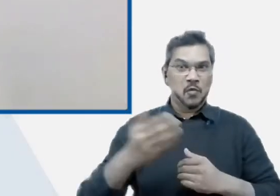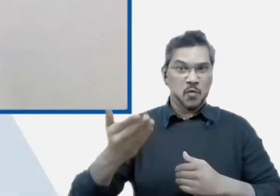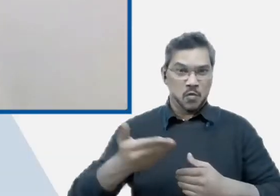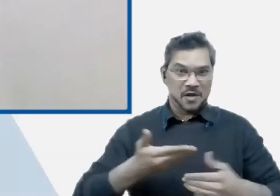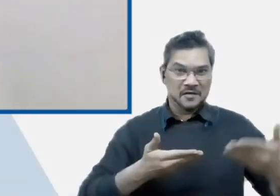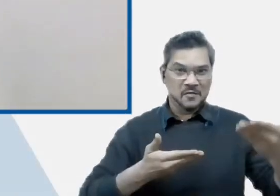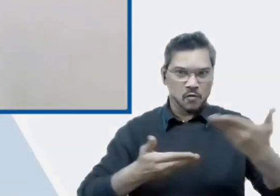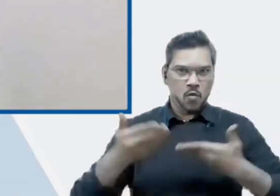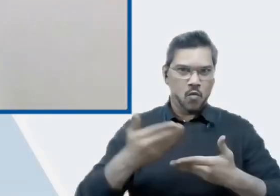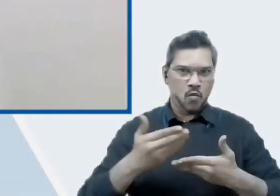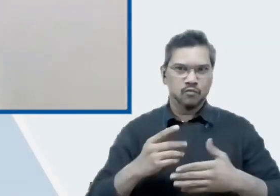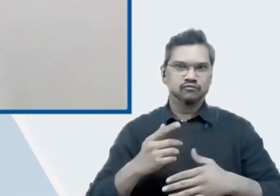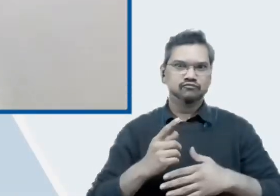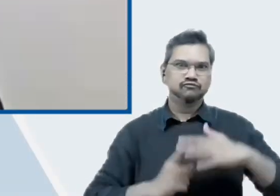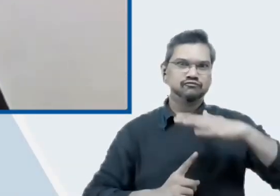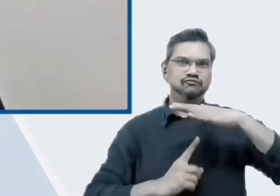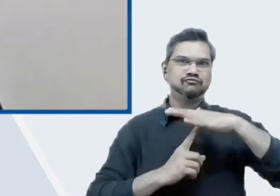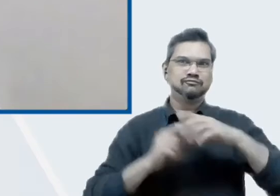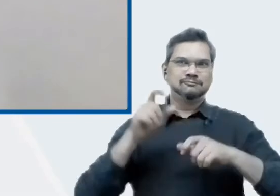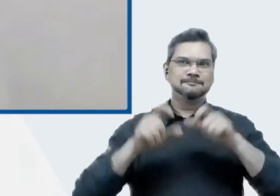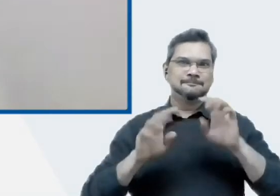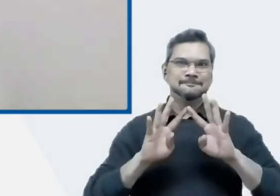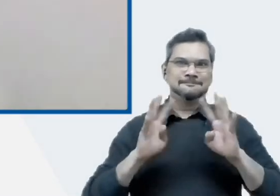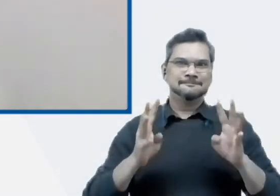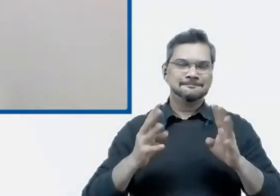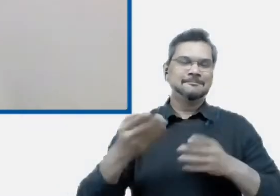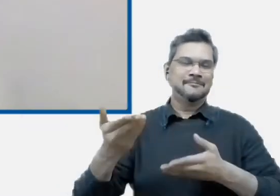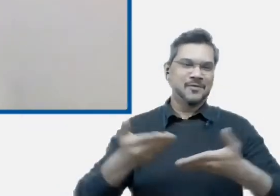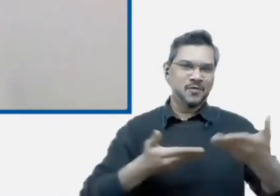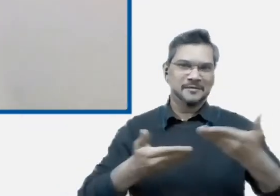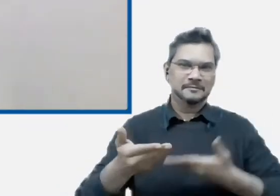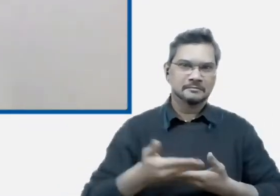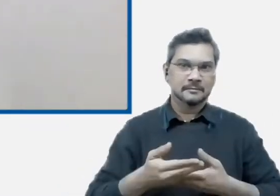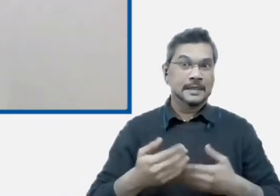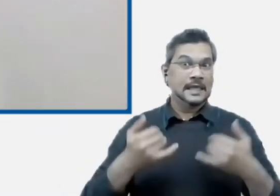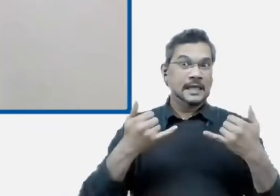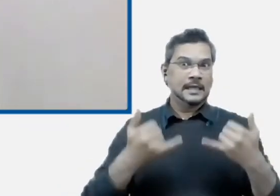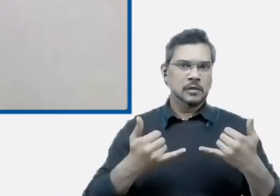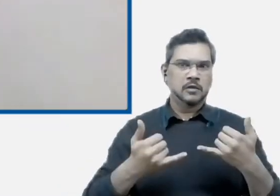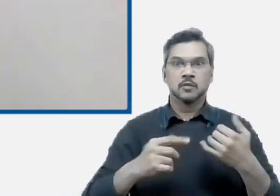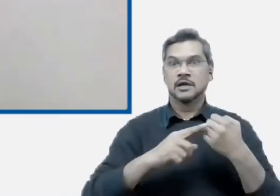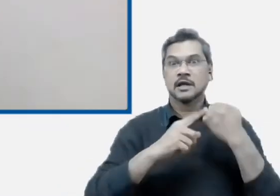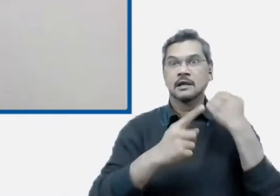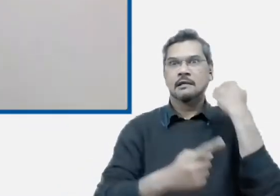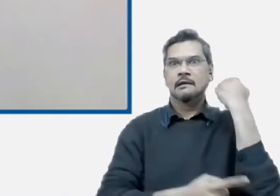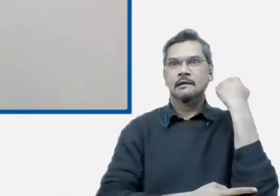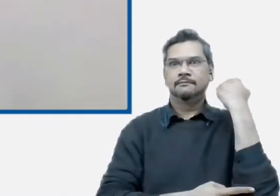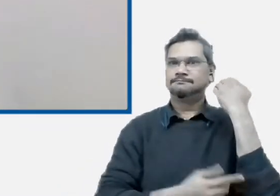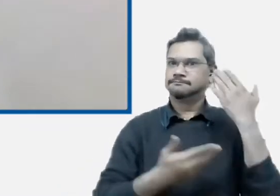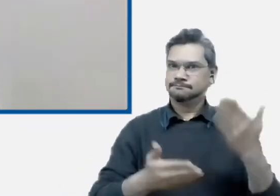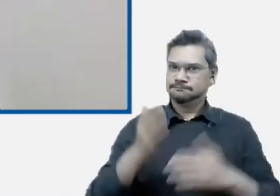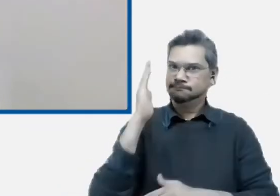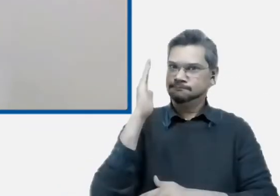attending this session. It is the final session of the part of the Regional Platform for Disaster Risk Reduction in